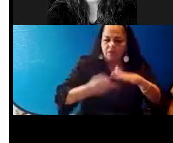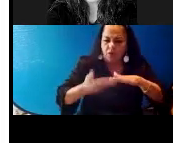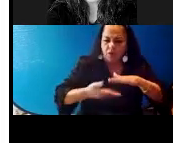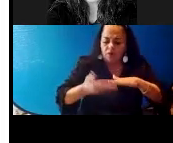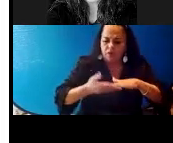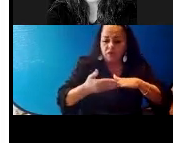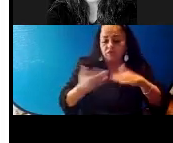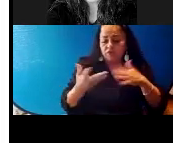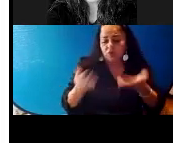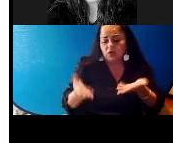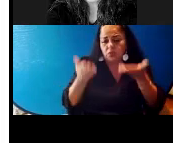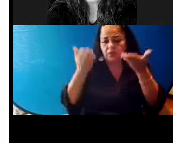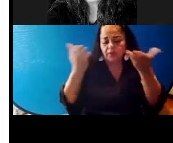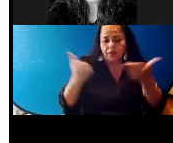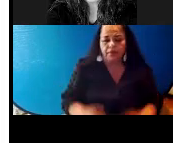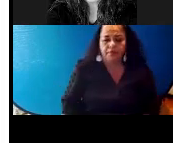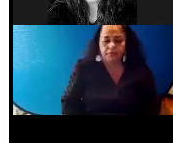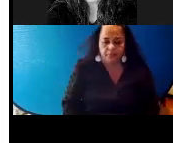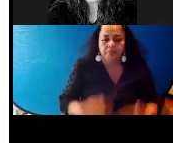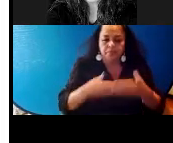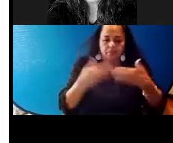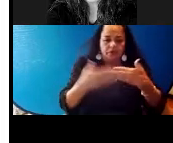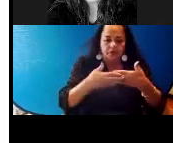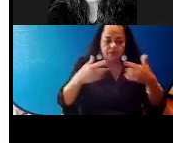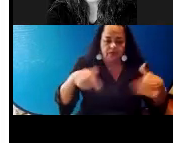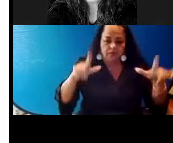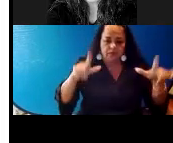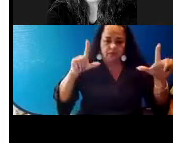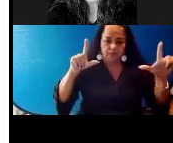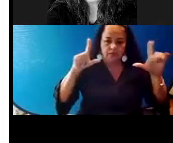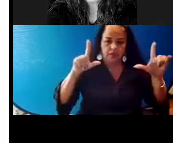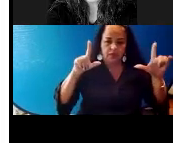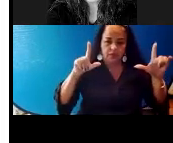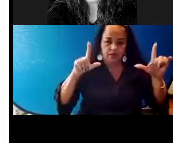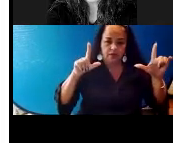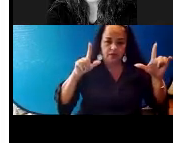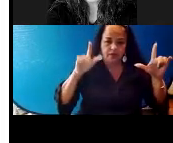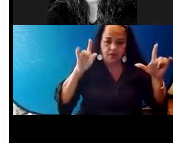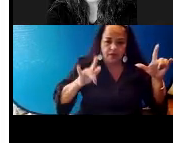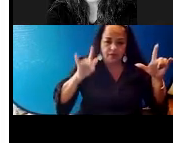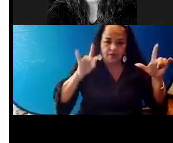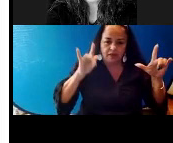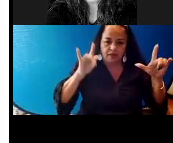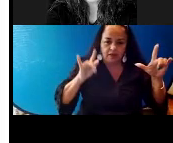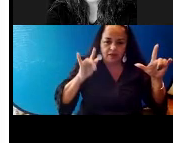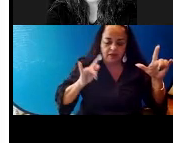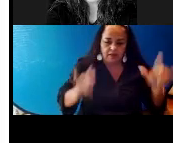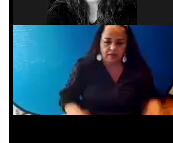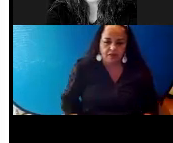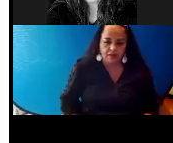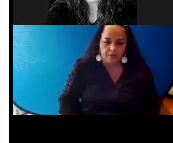that to you all. You can go to the next slide. And this is all, I'm gonna just push through the next few because I know we're near time. But